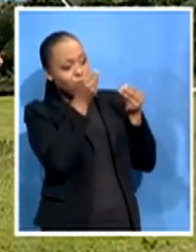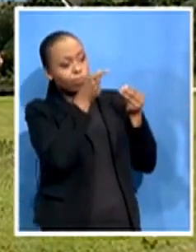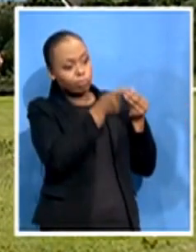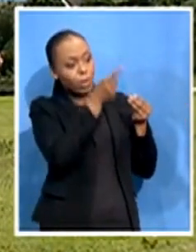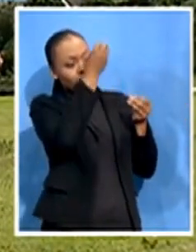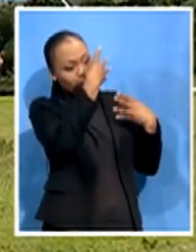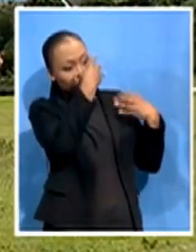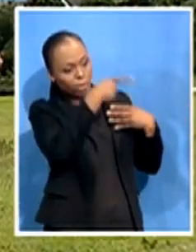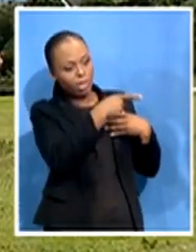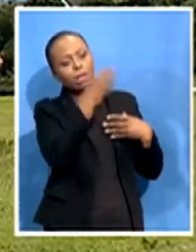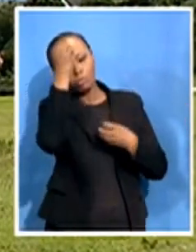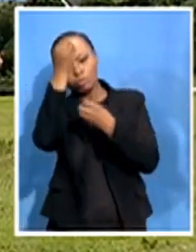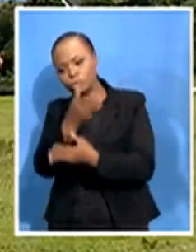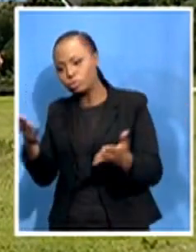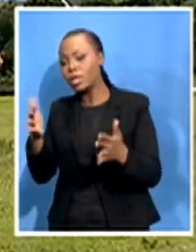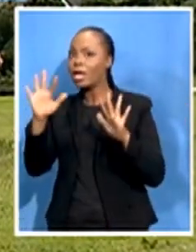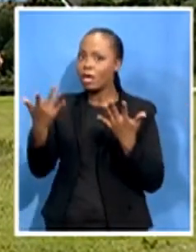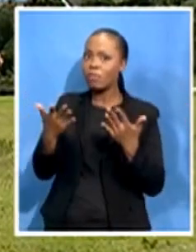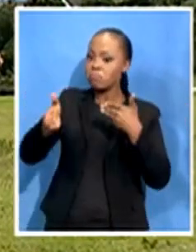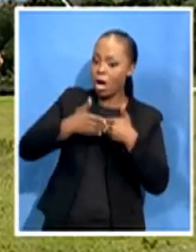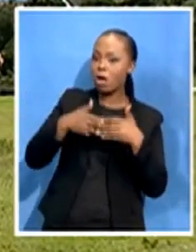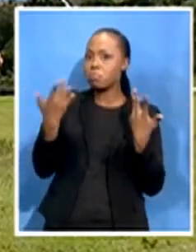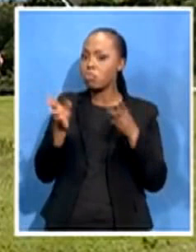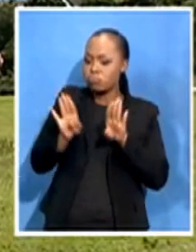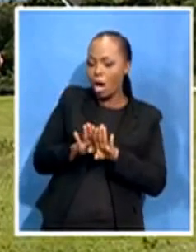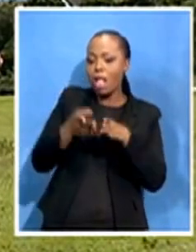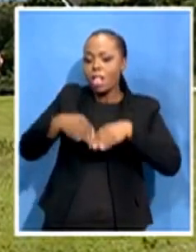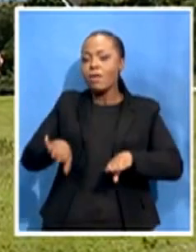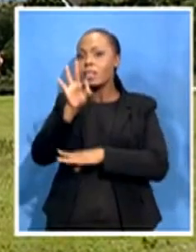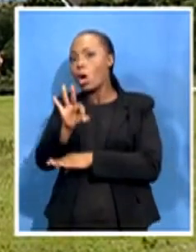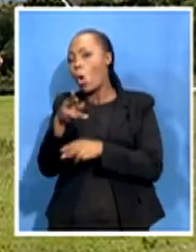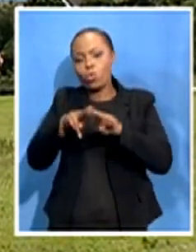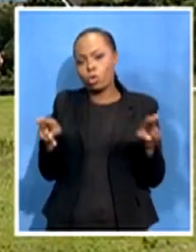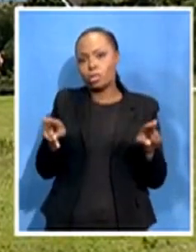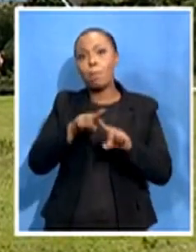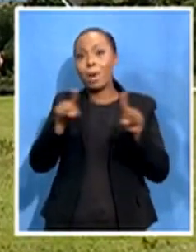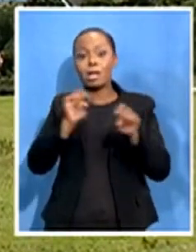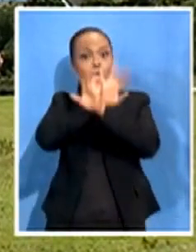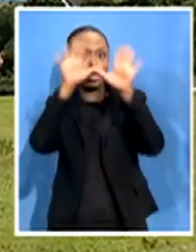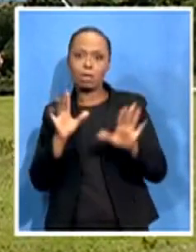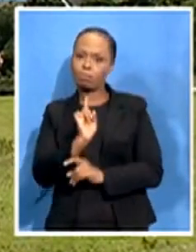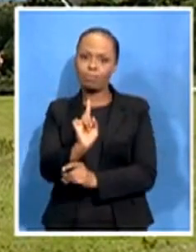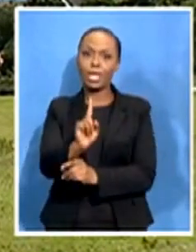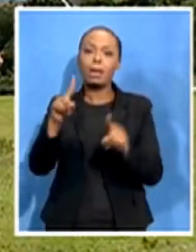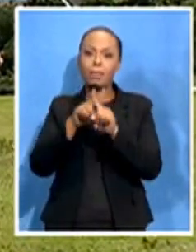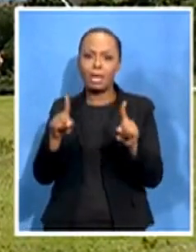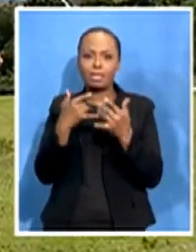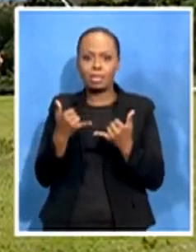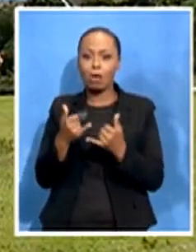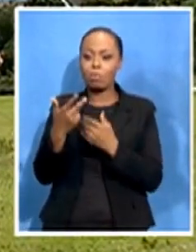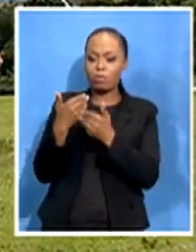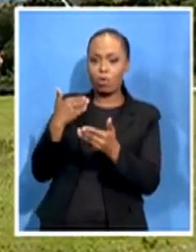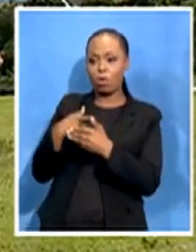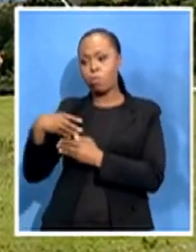3 or not. So it's not yet clear, but he did stress as he ended his briefing with the media before he left that in the end it is all up to the